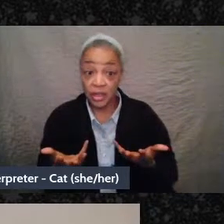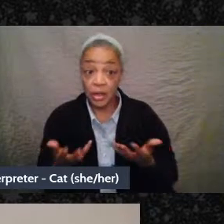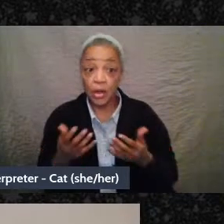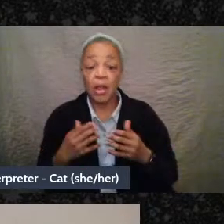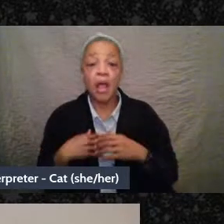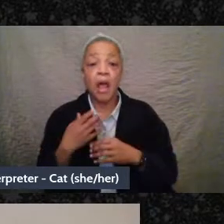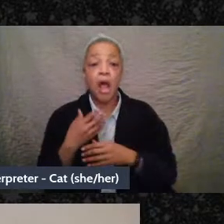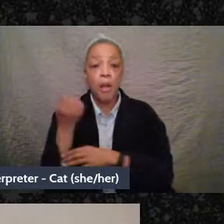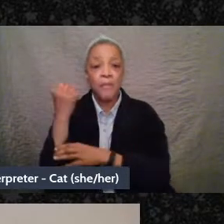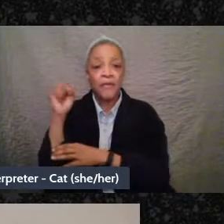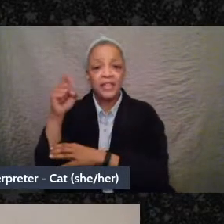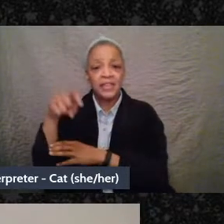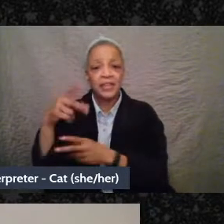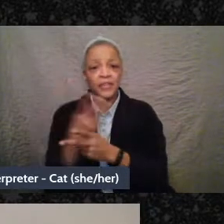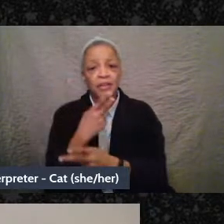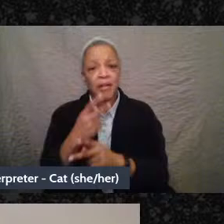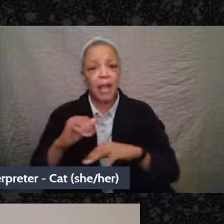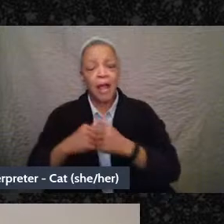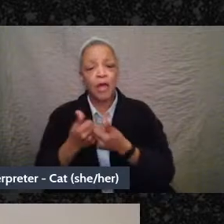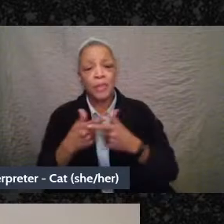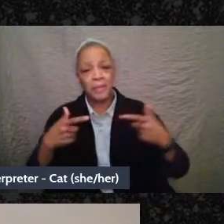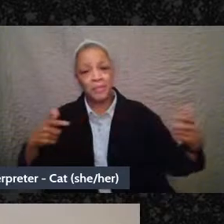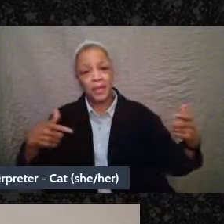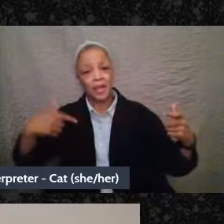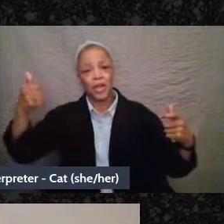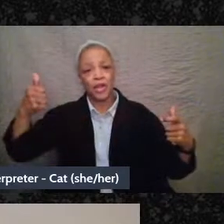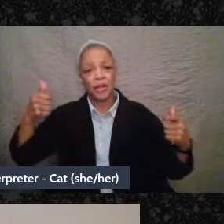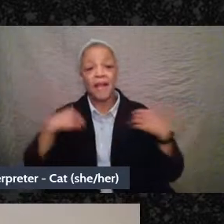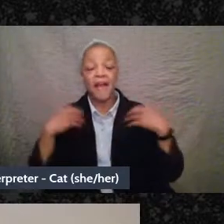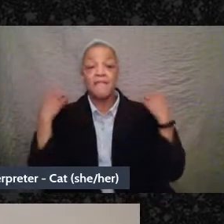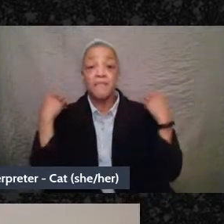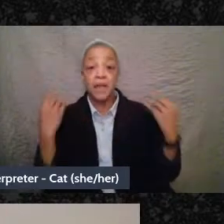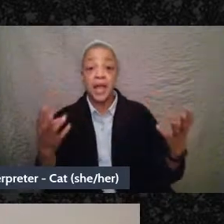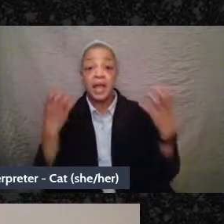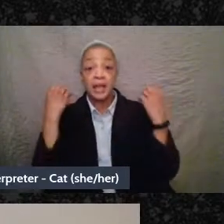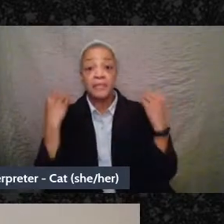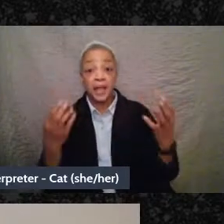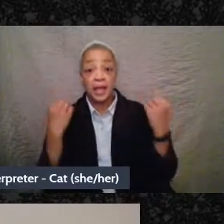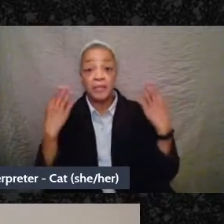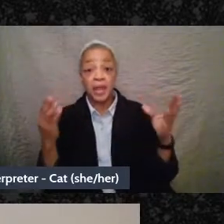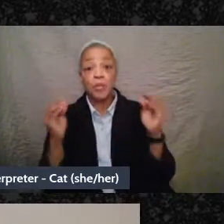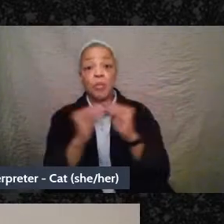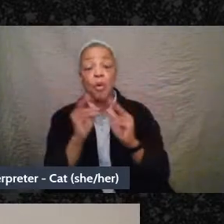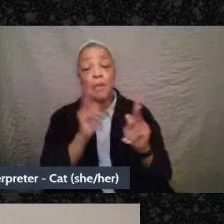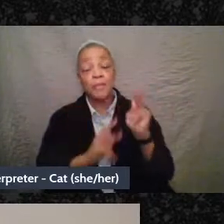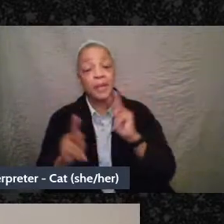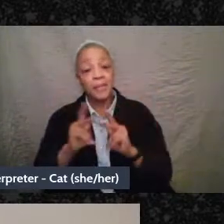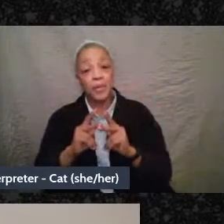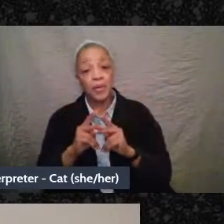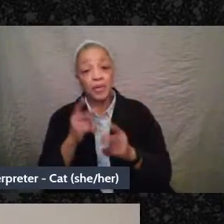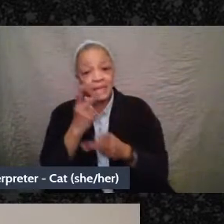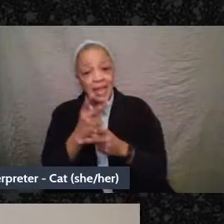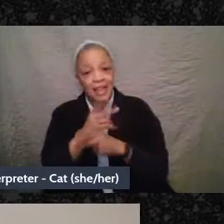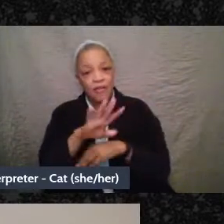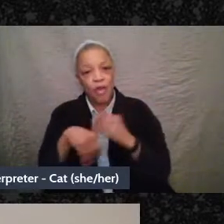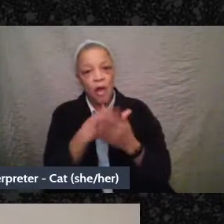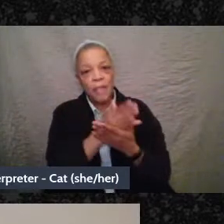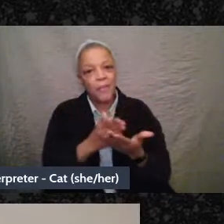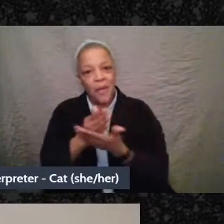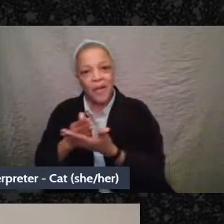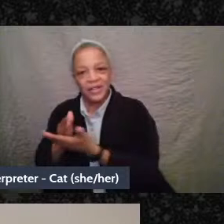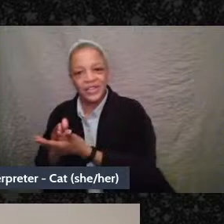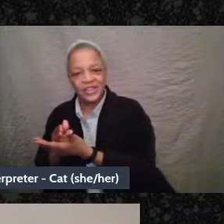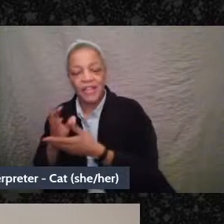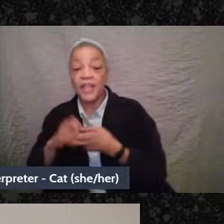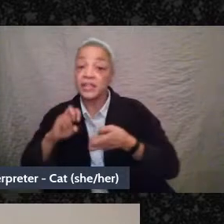need to figure out ways to be much bigger and have many more people holding all the pieces of the work. And that is